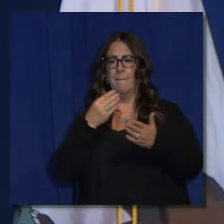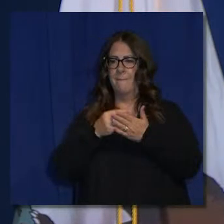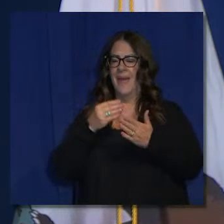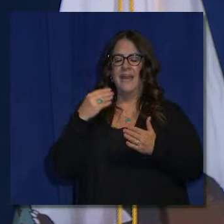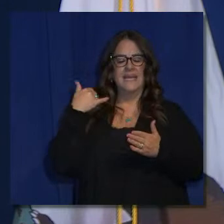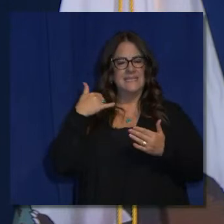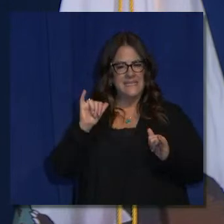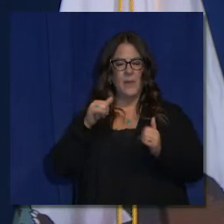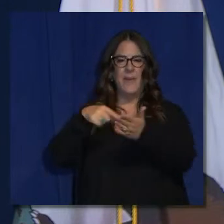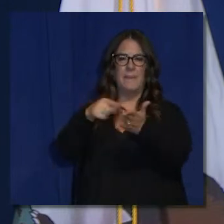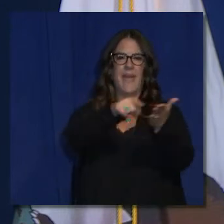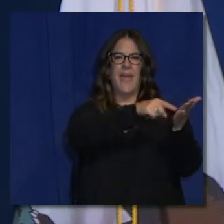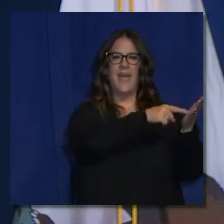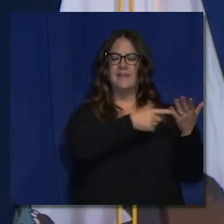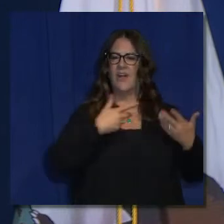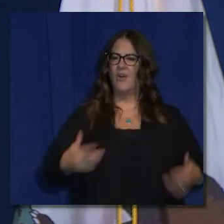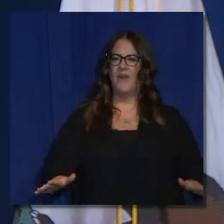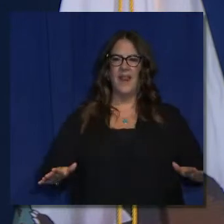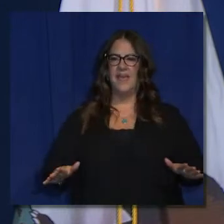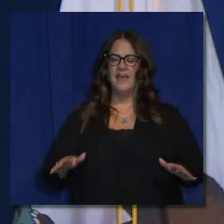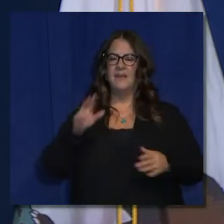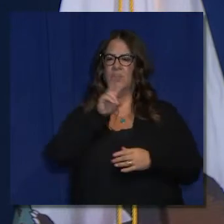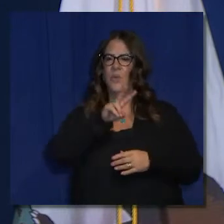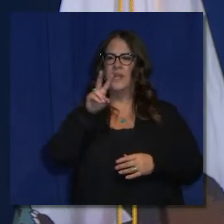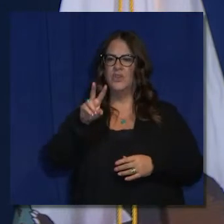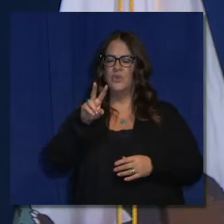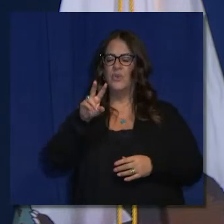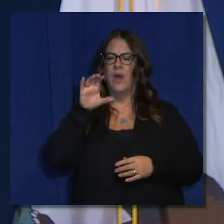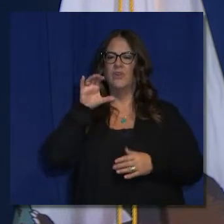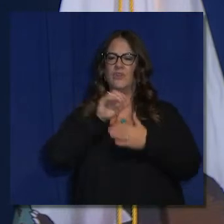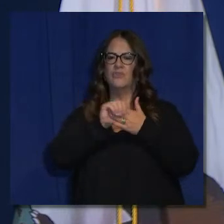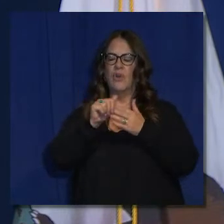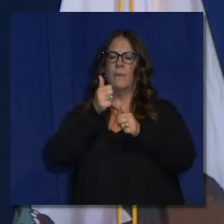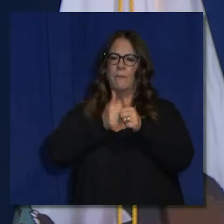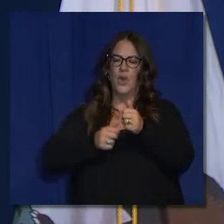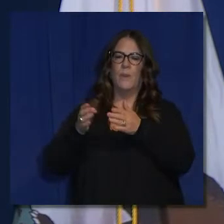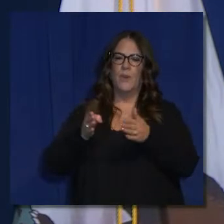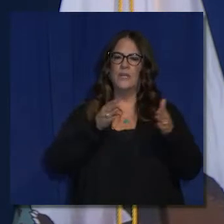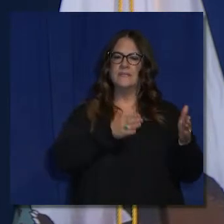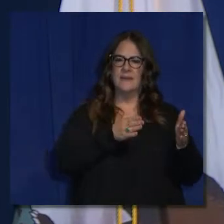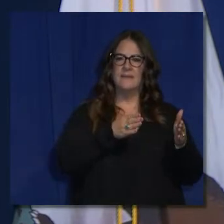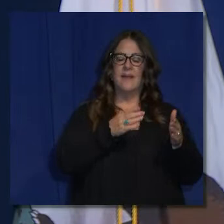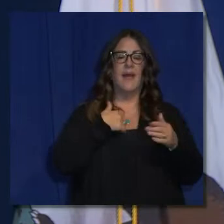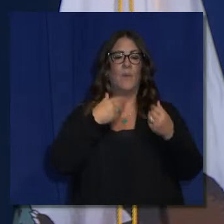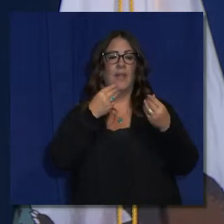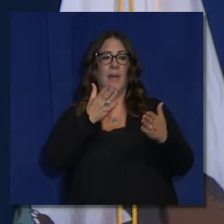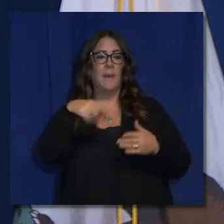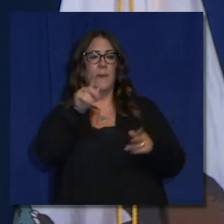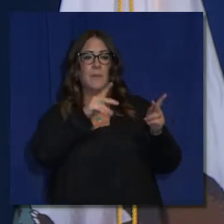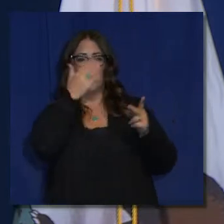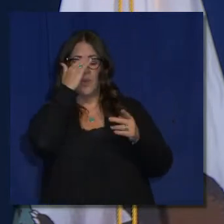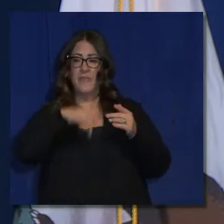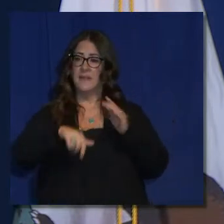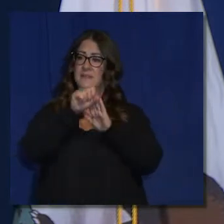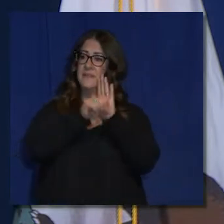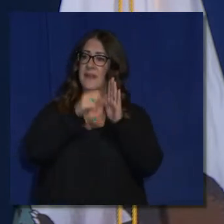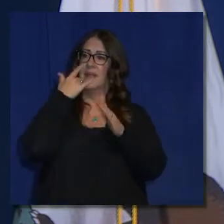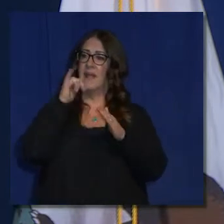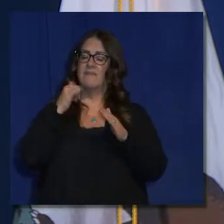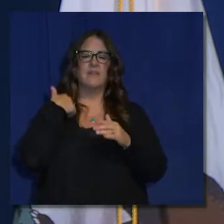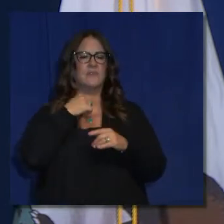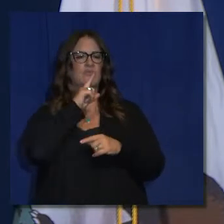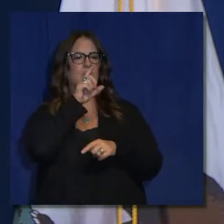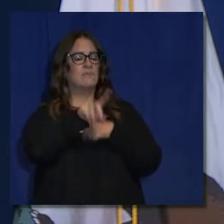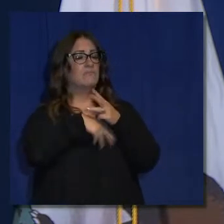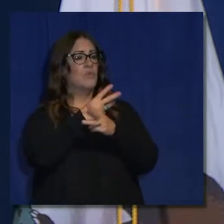out as we speak, as much as $2,200 per person. I'd also let the folks know, the state of California, that there is some practical